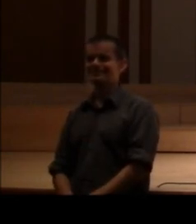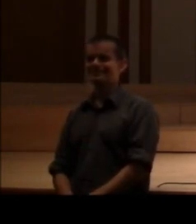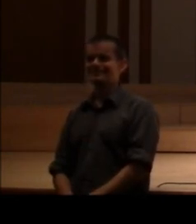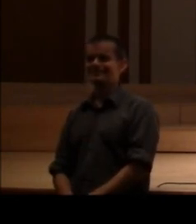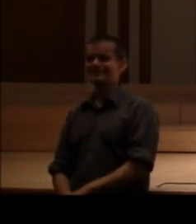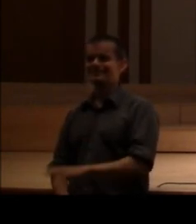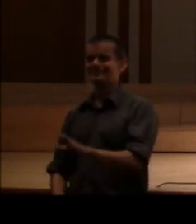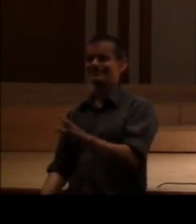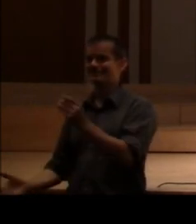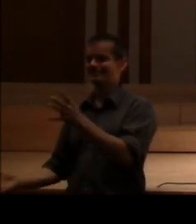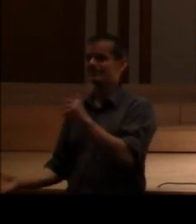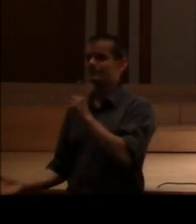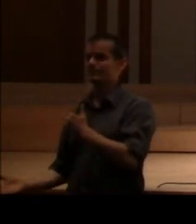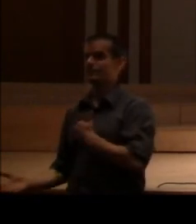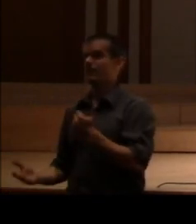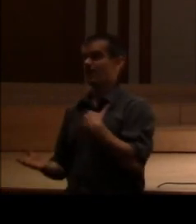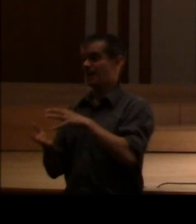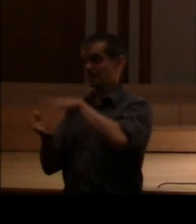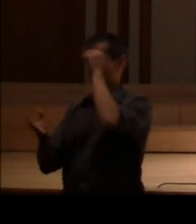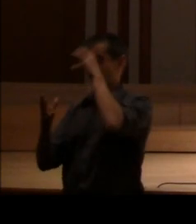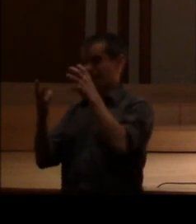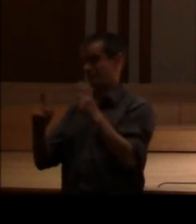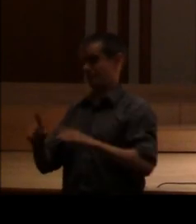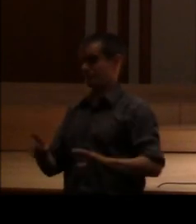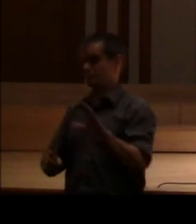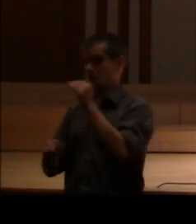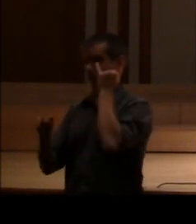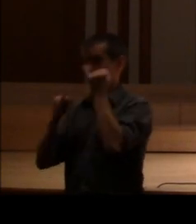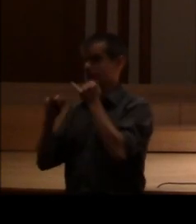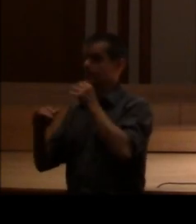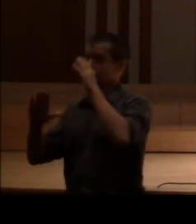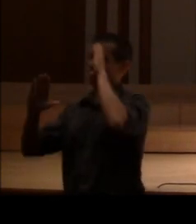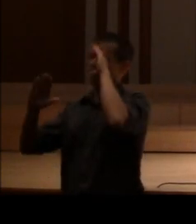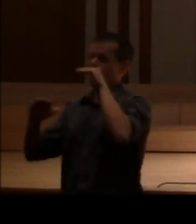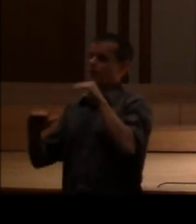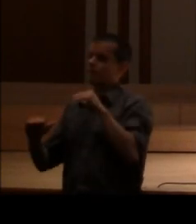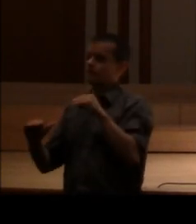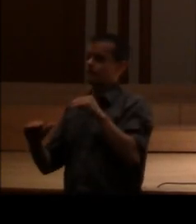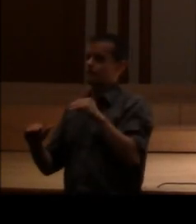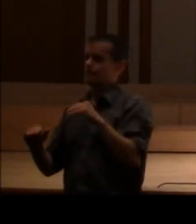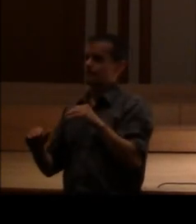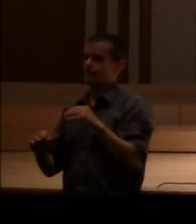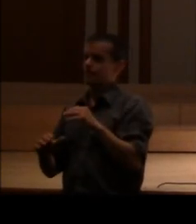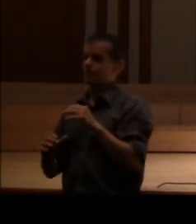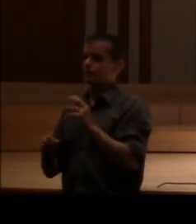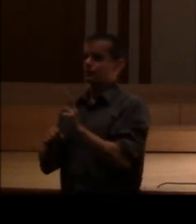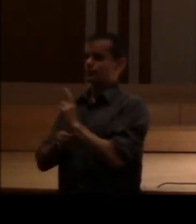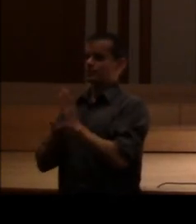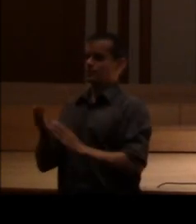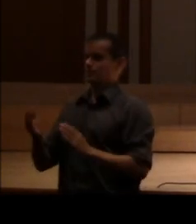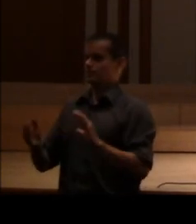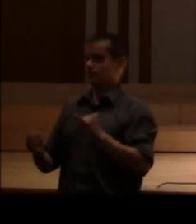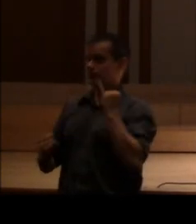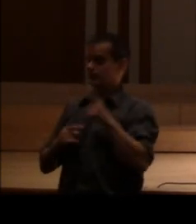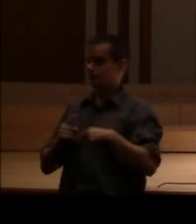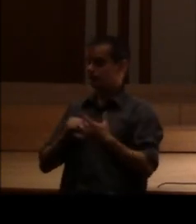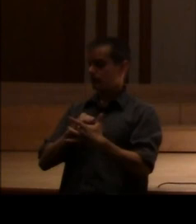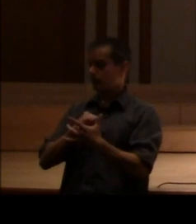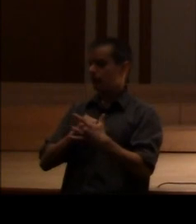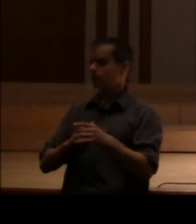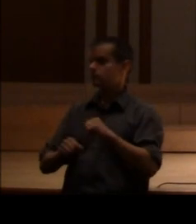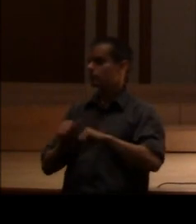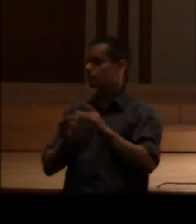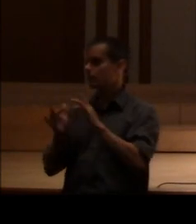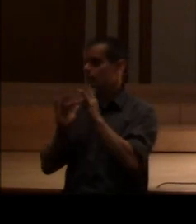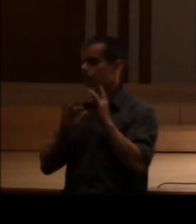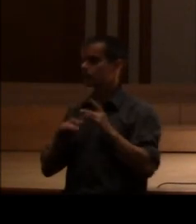sorry. I have learned a lot from all of your ideas, and I hope that you will maybe take some of the ideas about using technology, social networking,